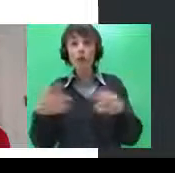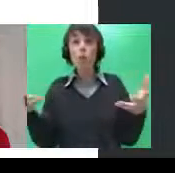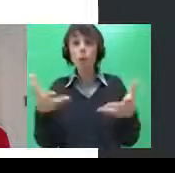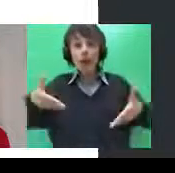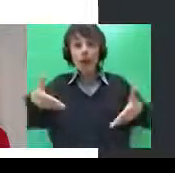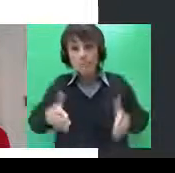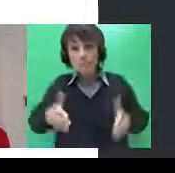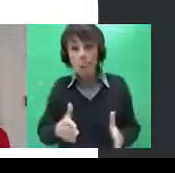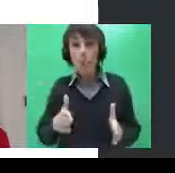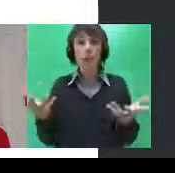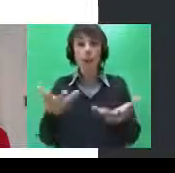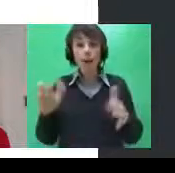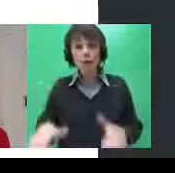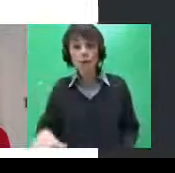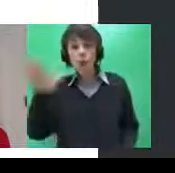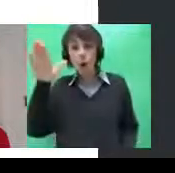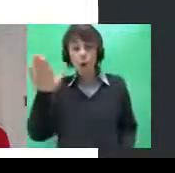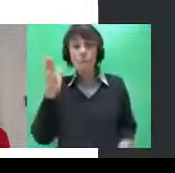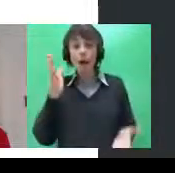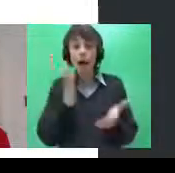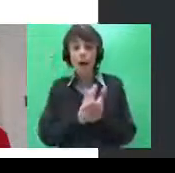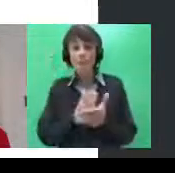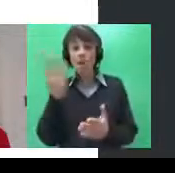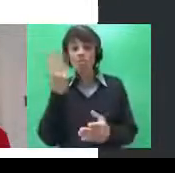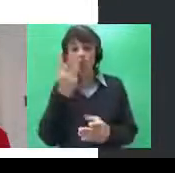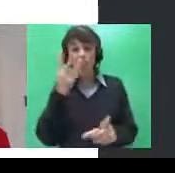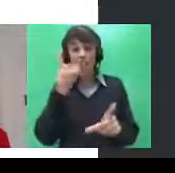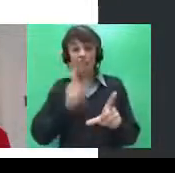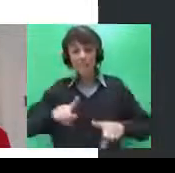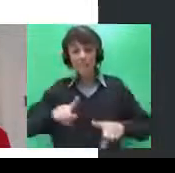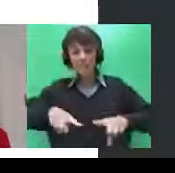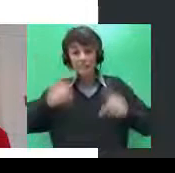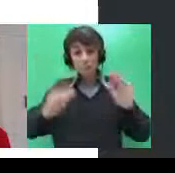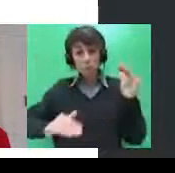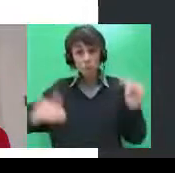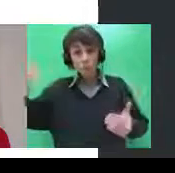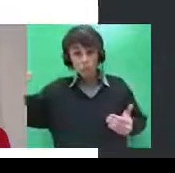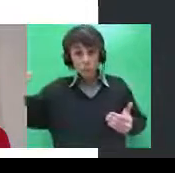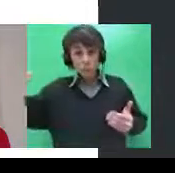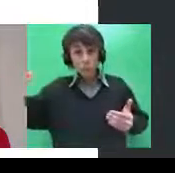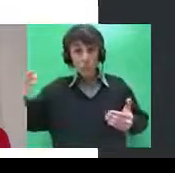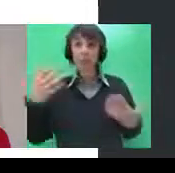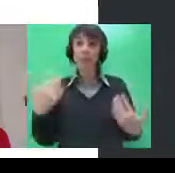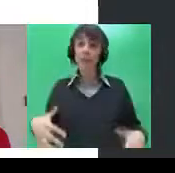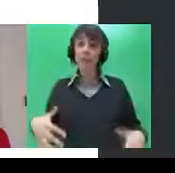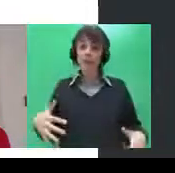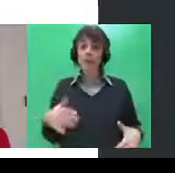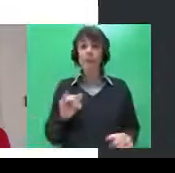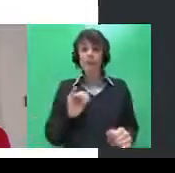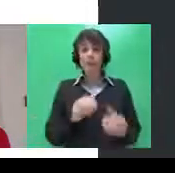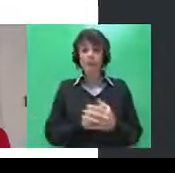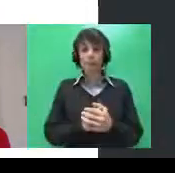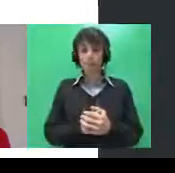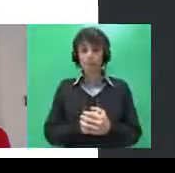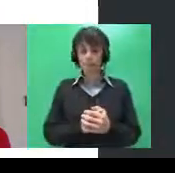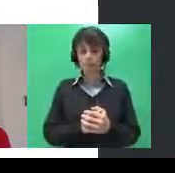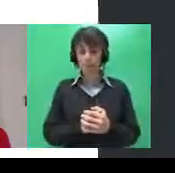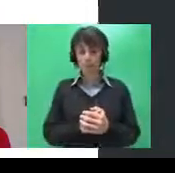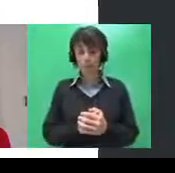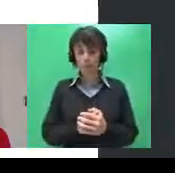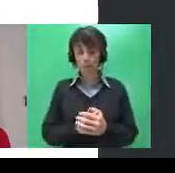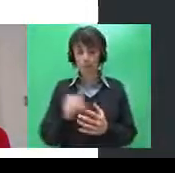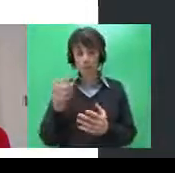difference. It's amazing when you think about it. And I guess from a Sport England strategy